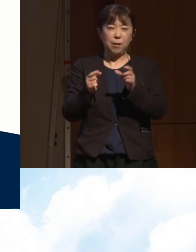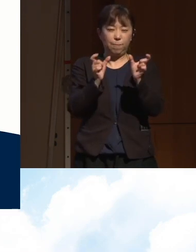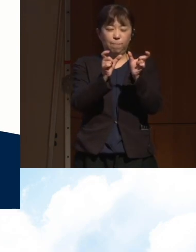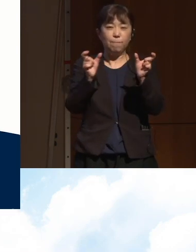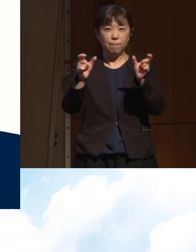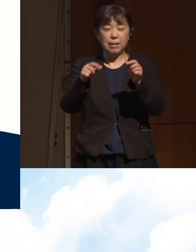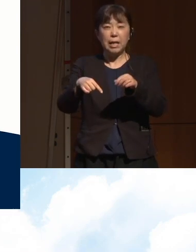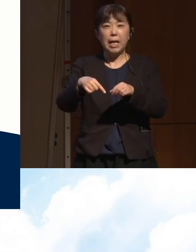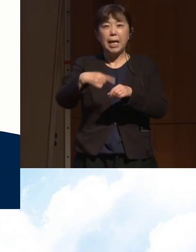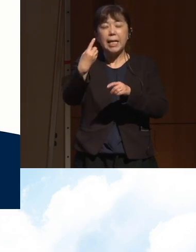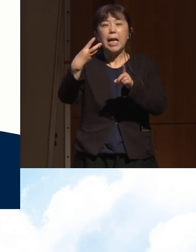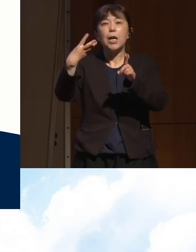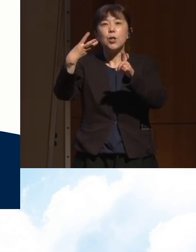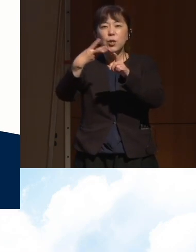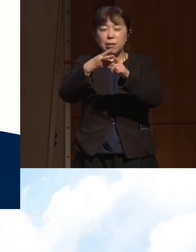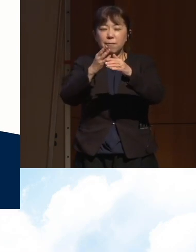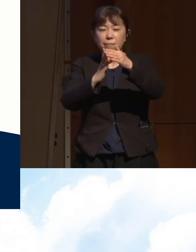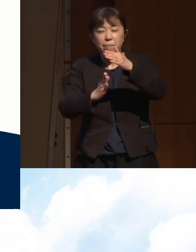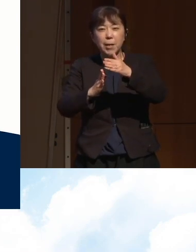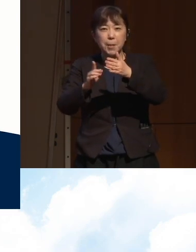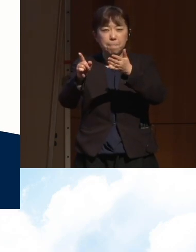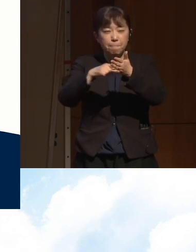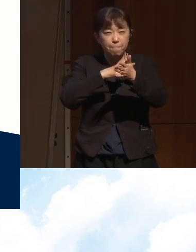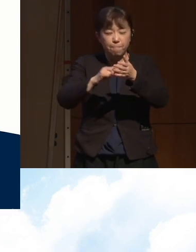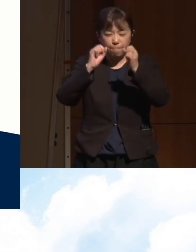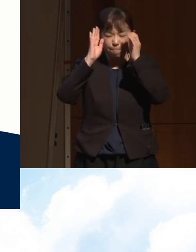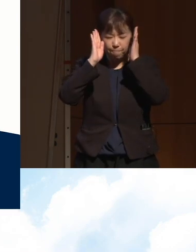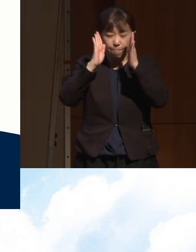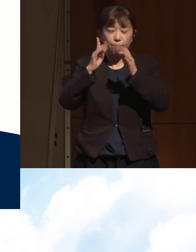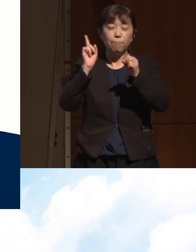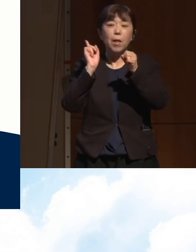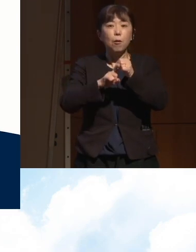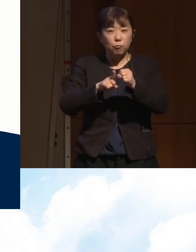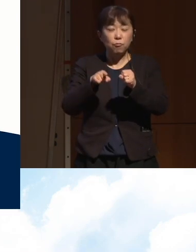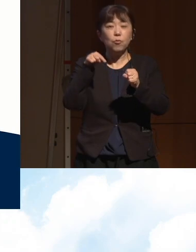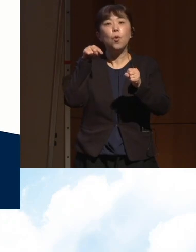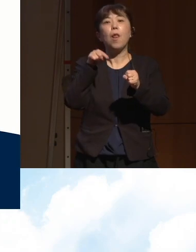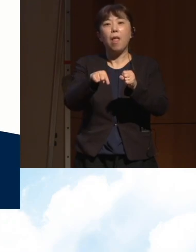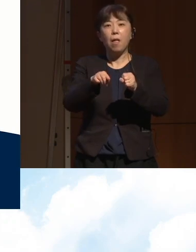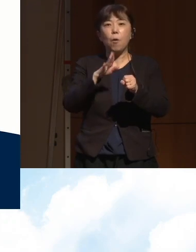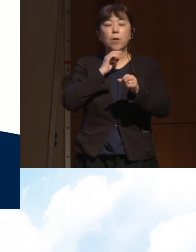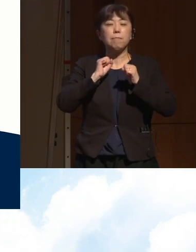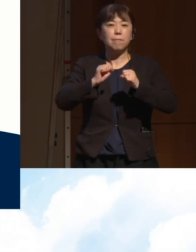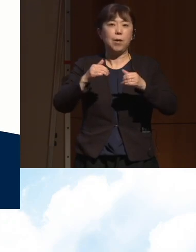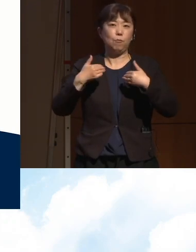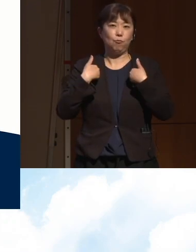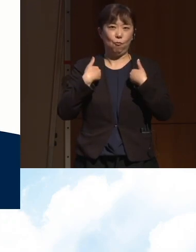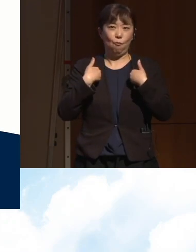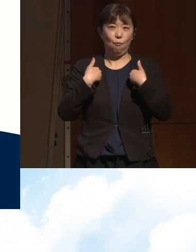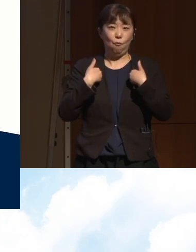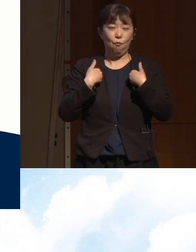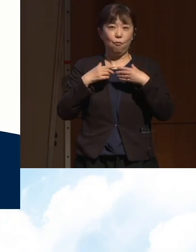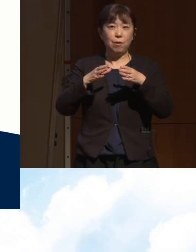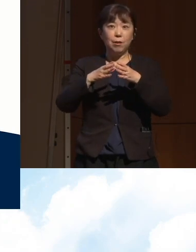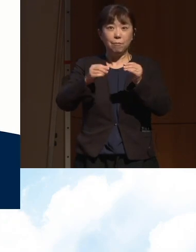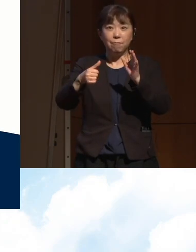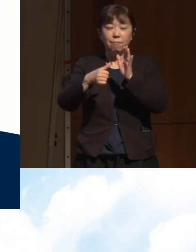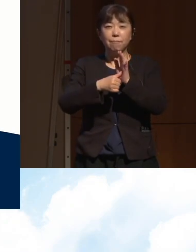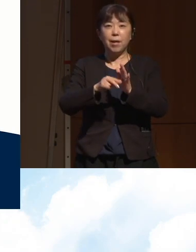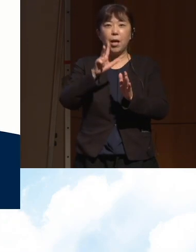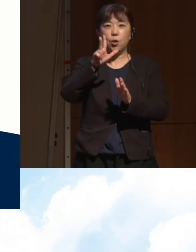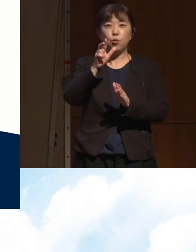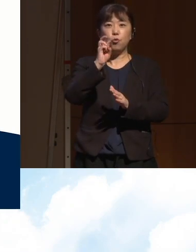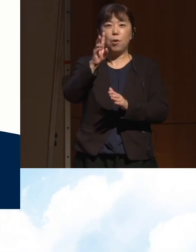We actually had to get to the point where we were practicing. And in Rwanda, we made